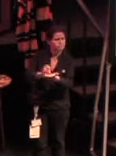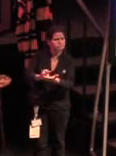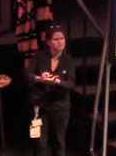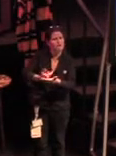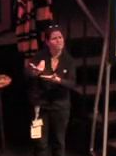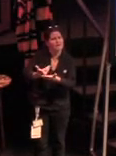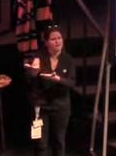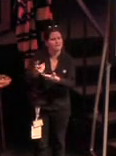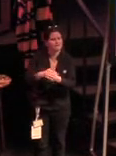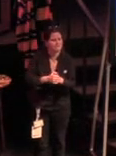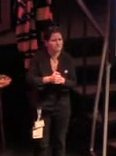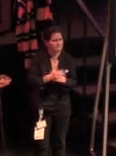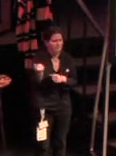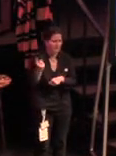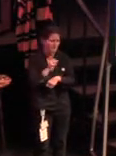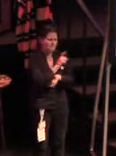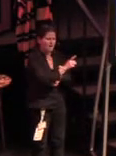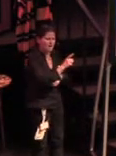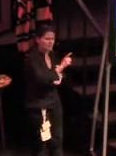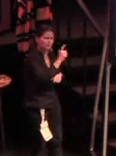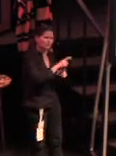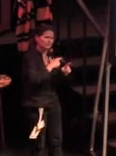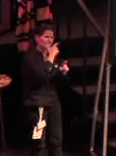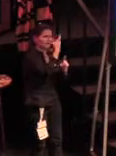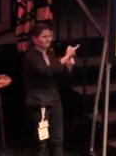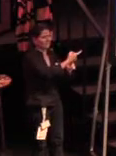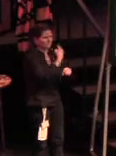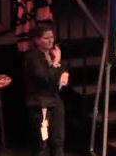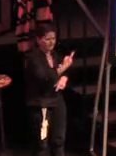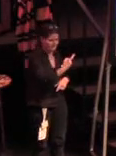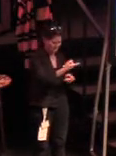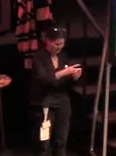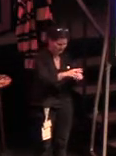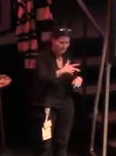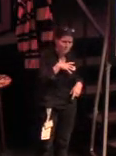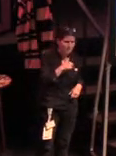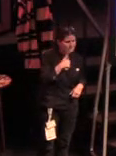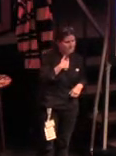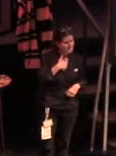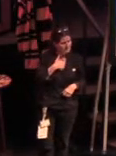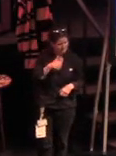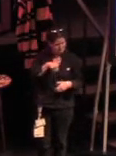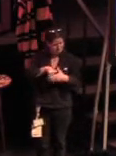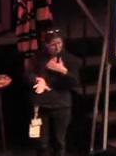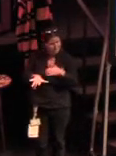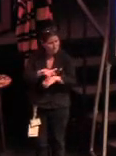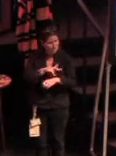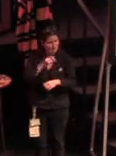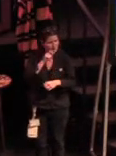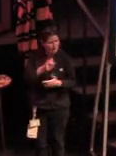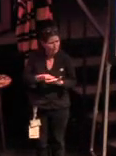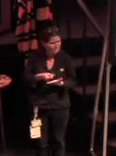said, I couldn't do that. Like, if you wanted me to be in this show, I wouldn't be able to afford to be here for